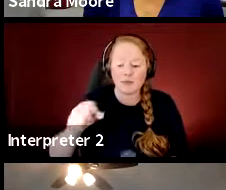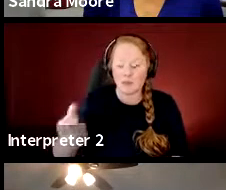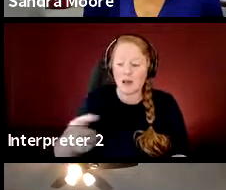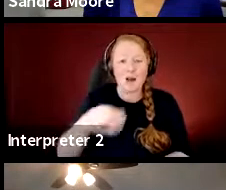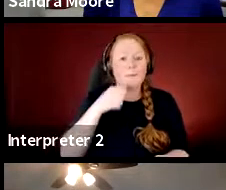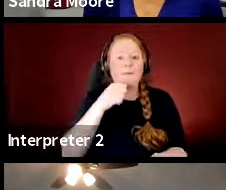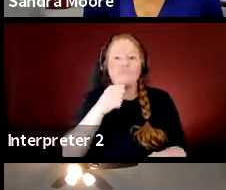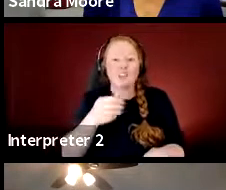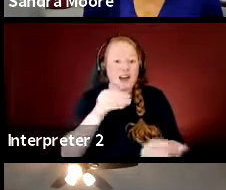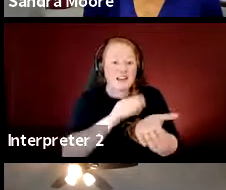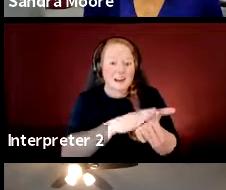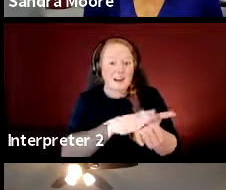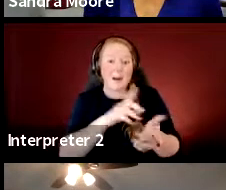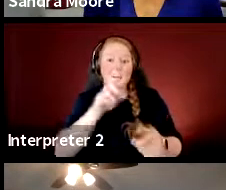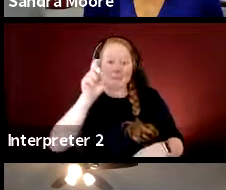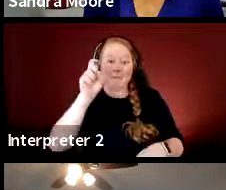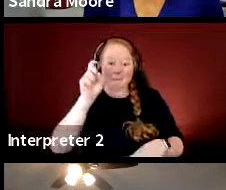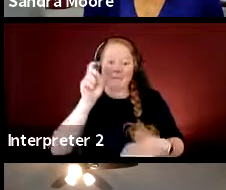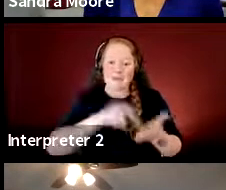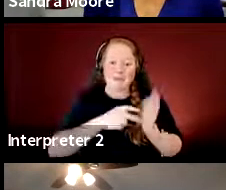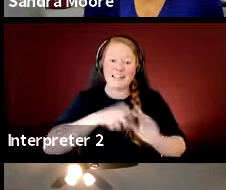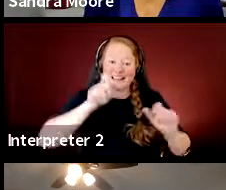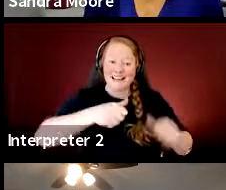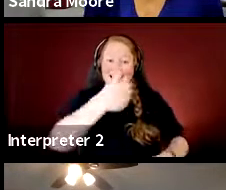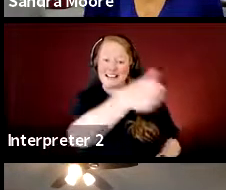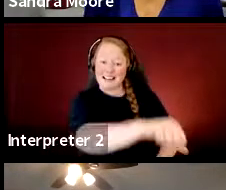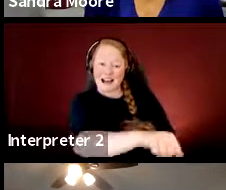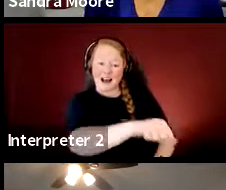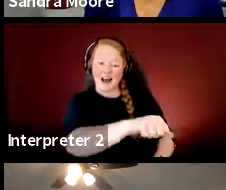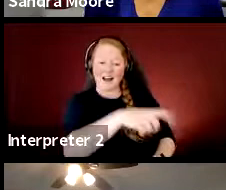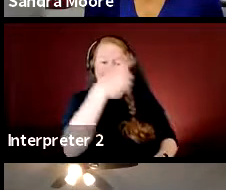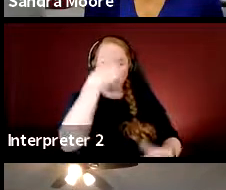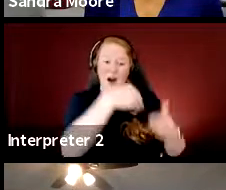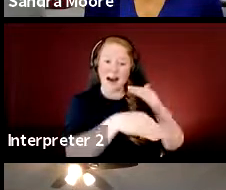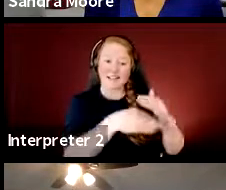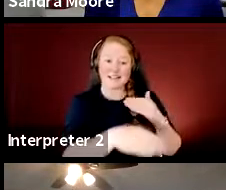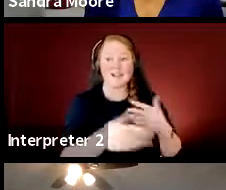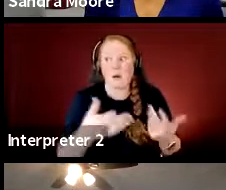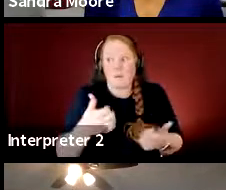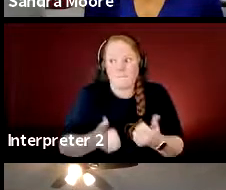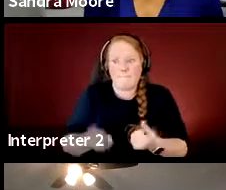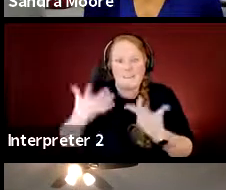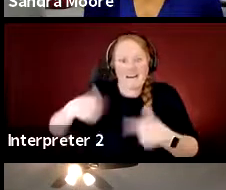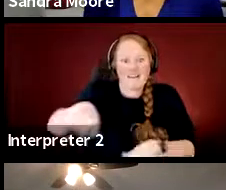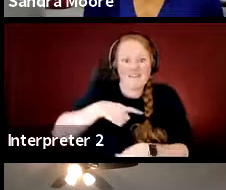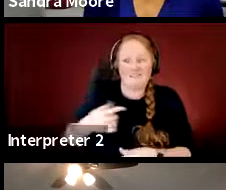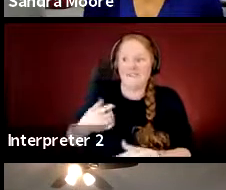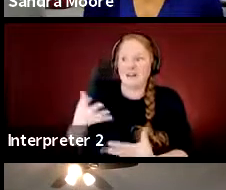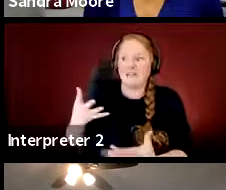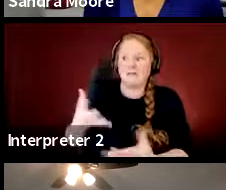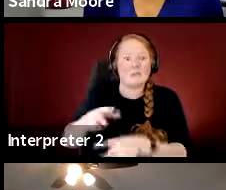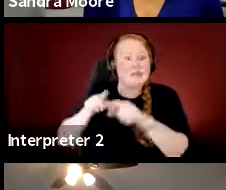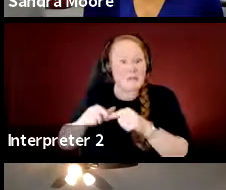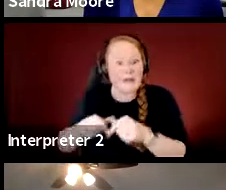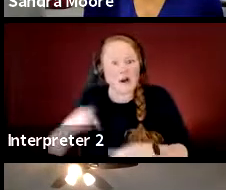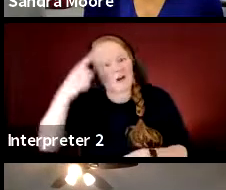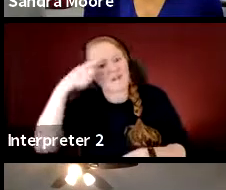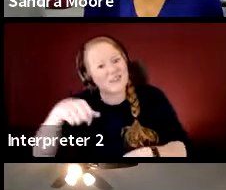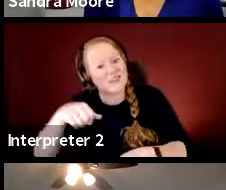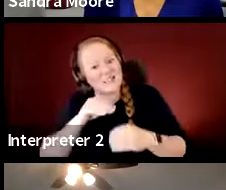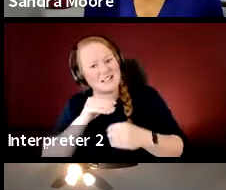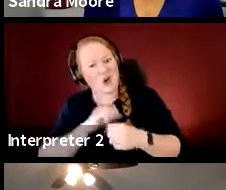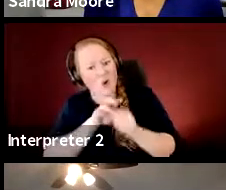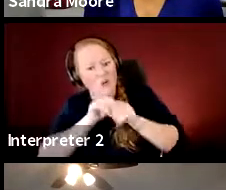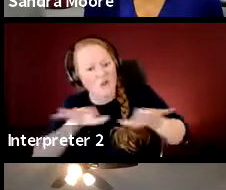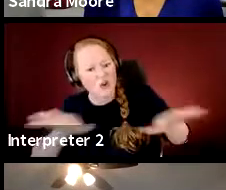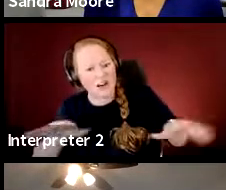access to necessary social supports that many of us rely on during this crisis. In St. Louis, no government-sponsored funding opportunity